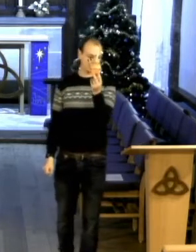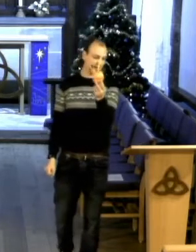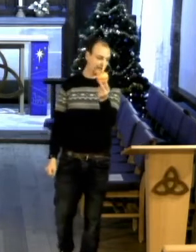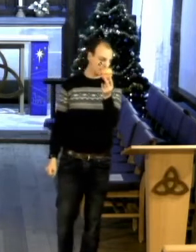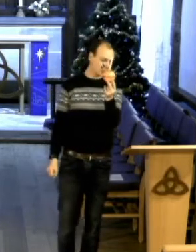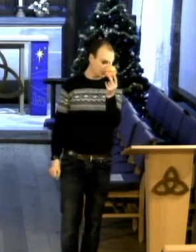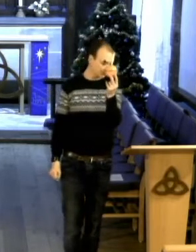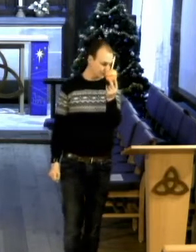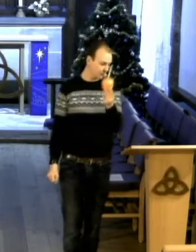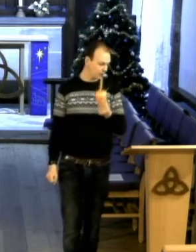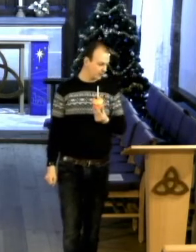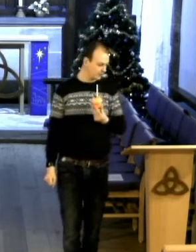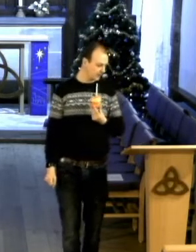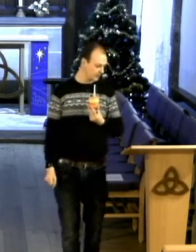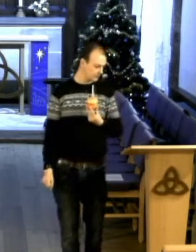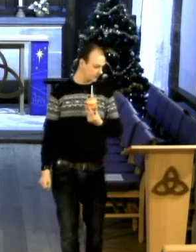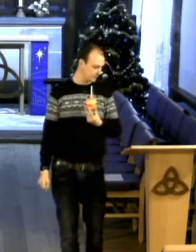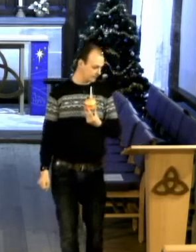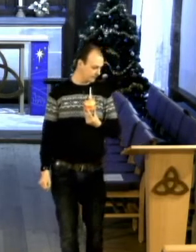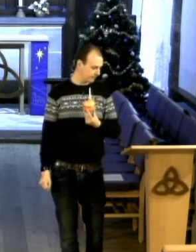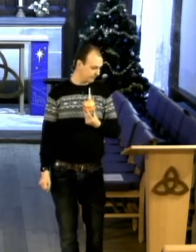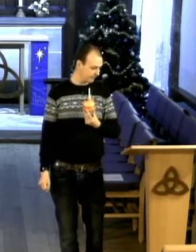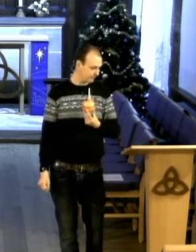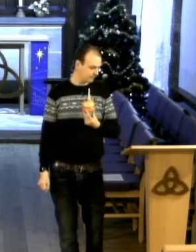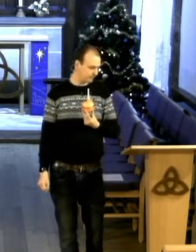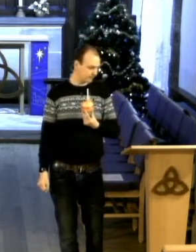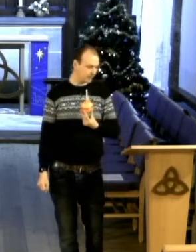we thank God for those things.